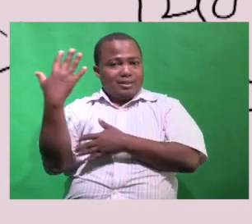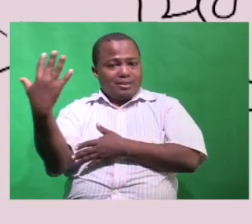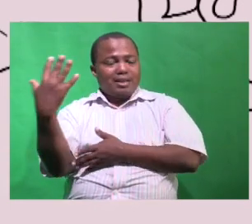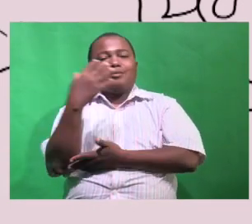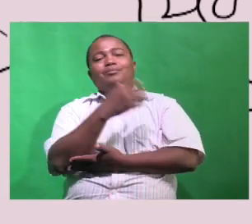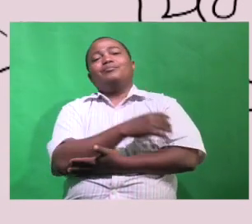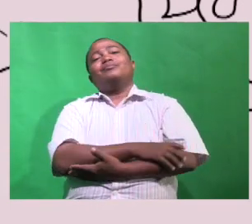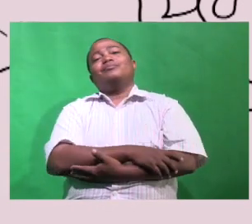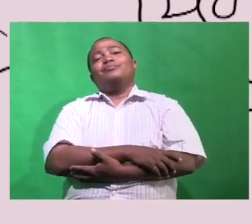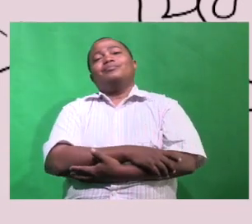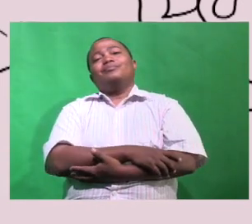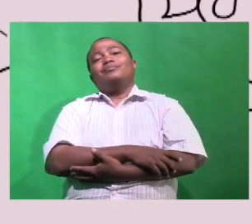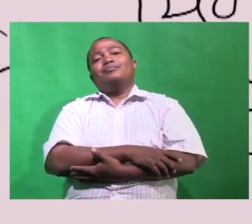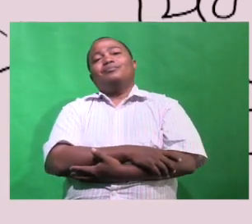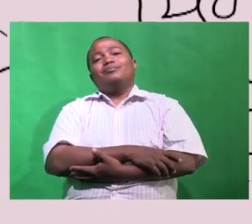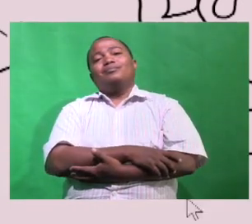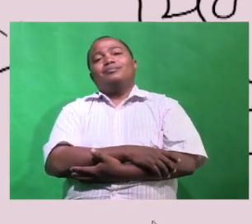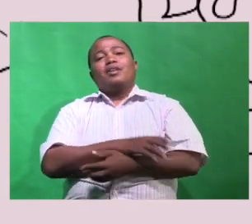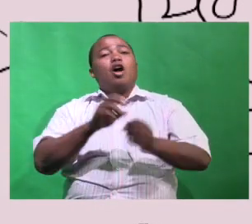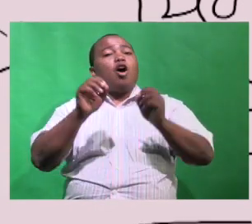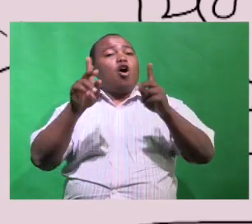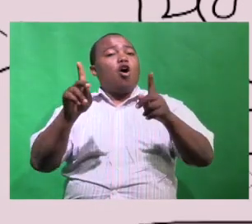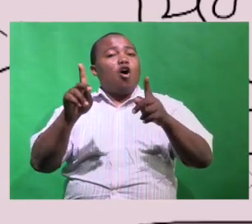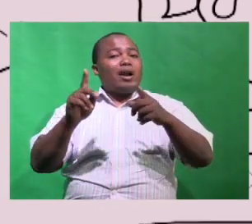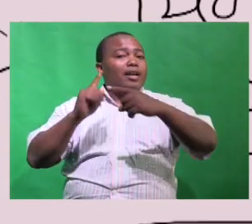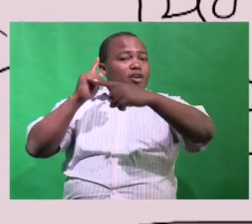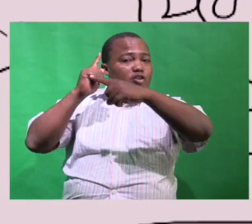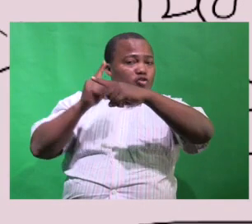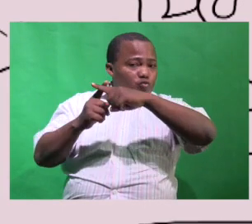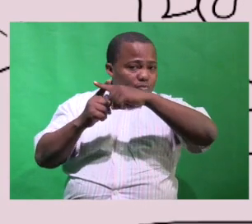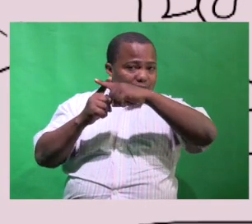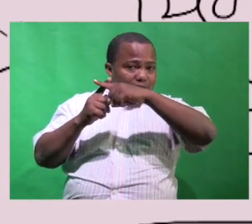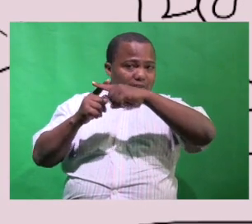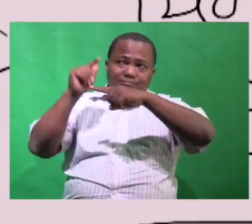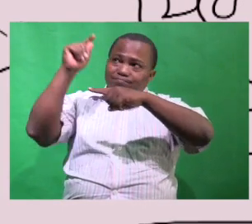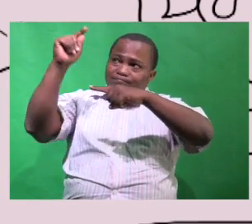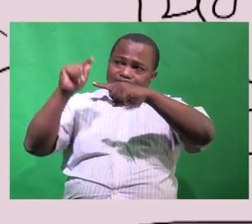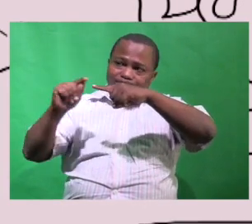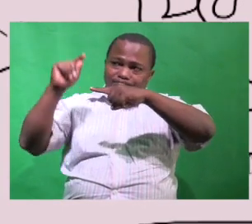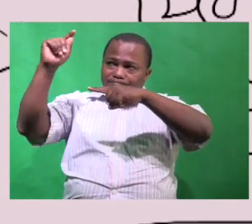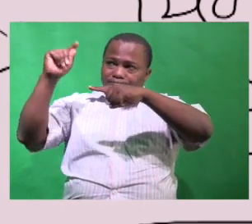Okay. Add the credit side.